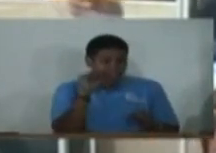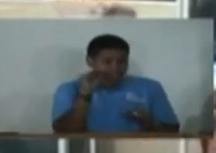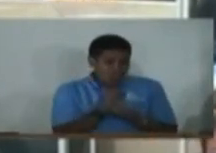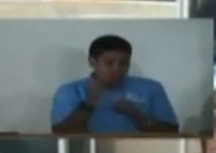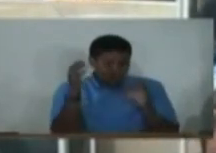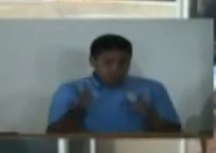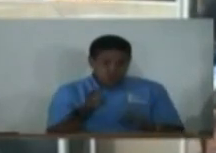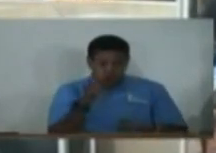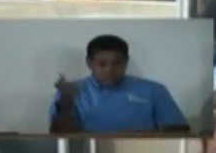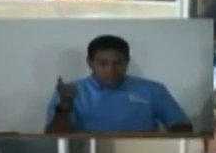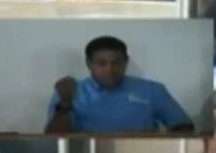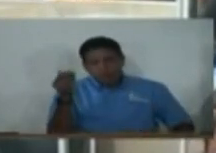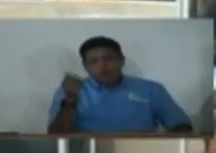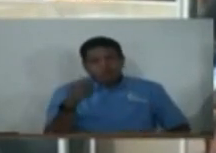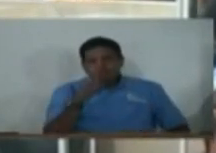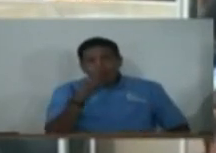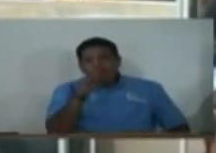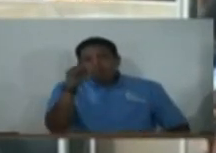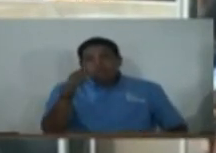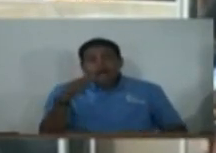beneficiary that received the funds.